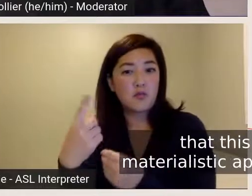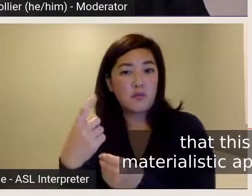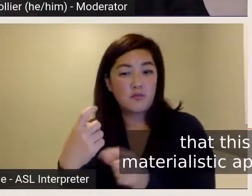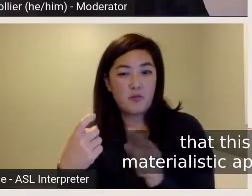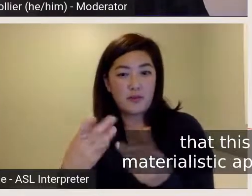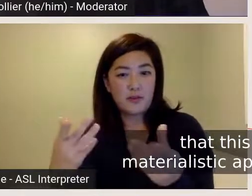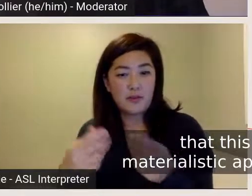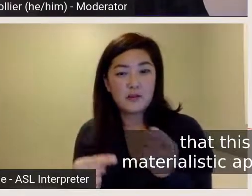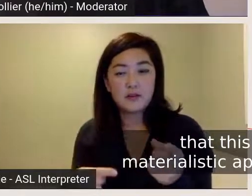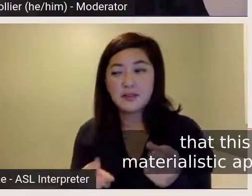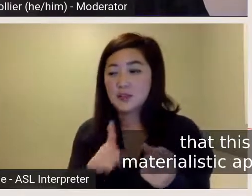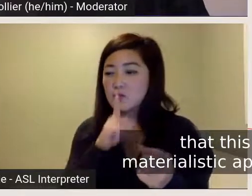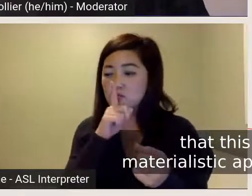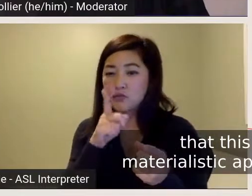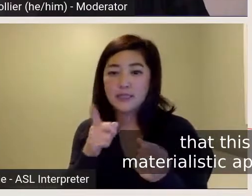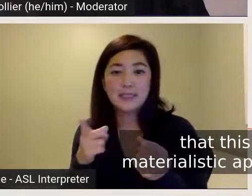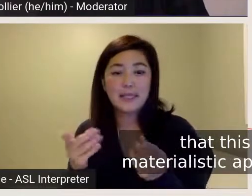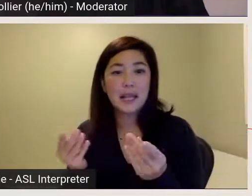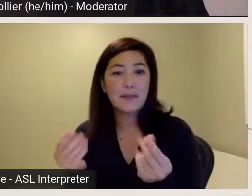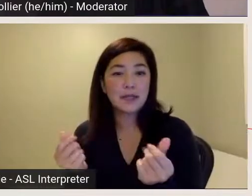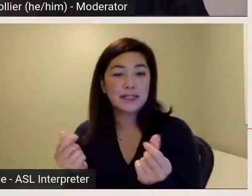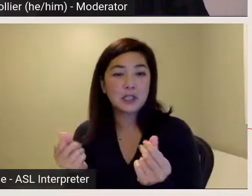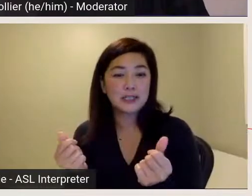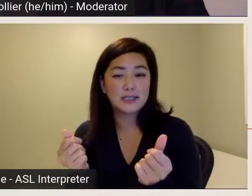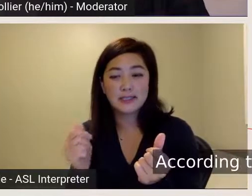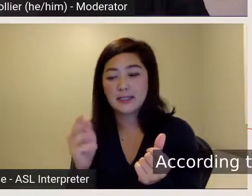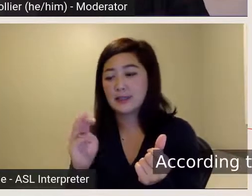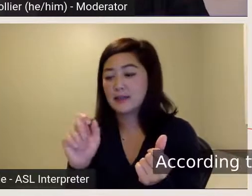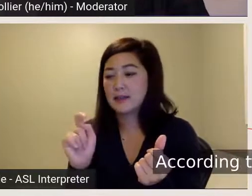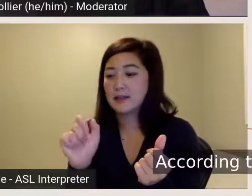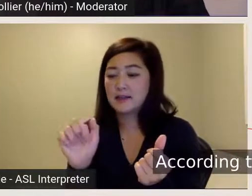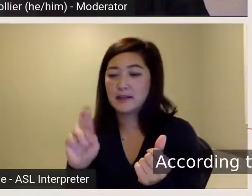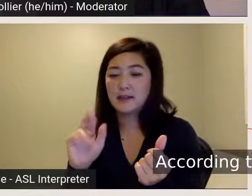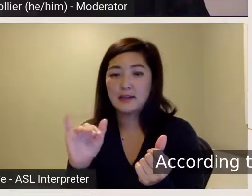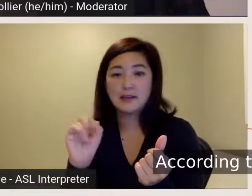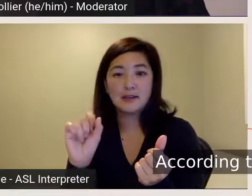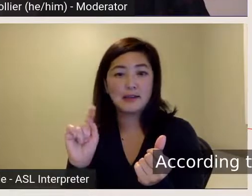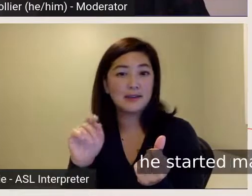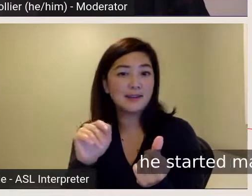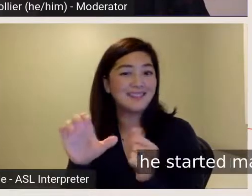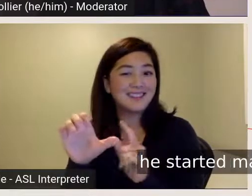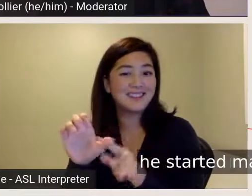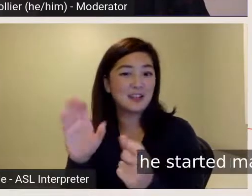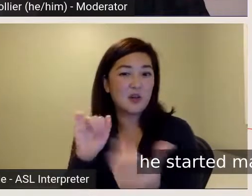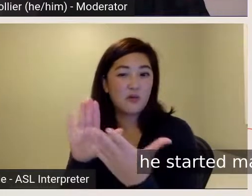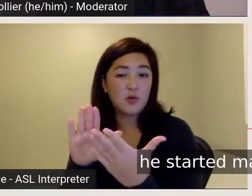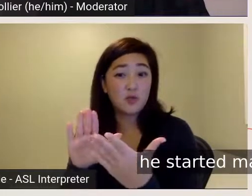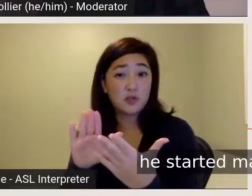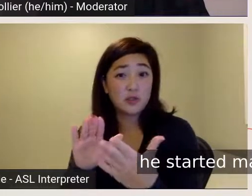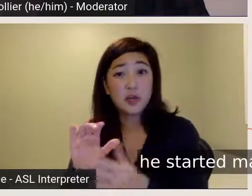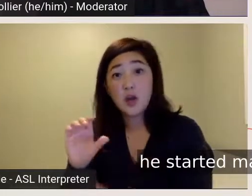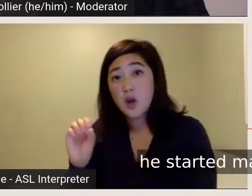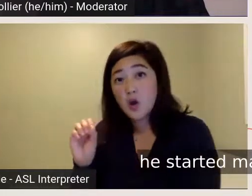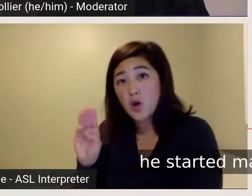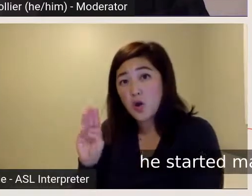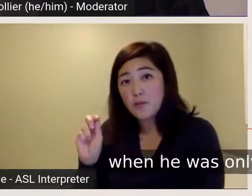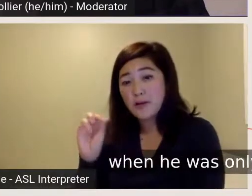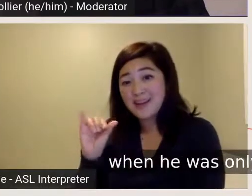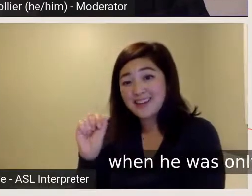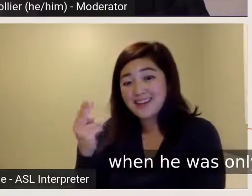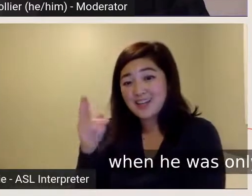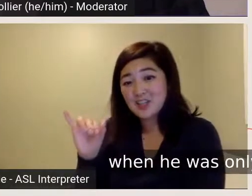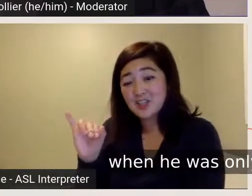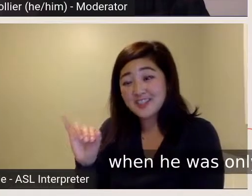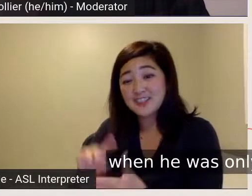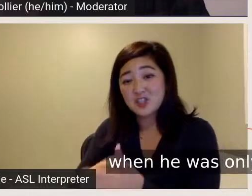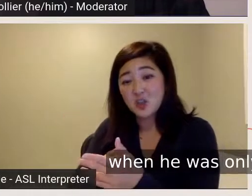very materialistic approach as well. According to Obayashi, he started making his film when